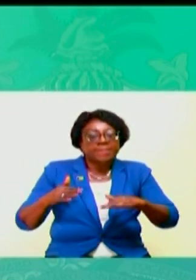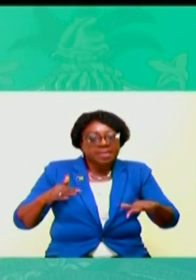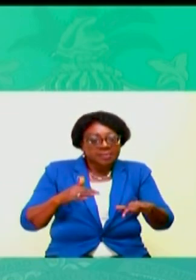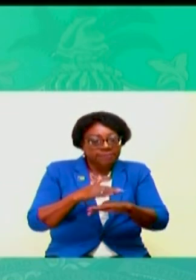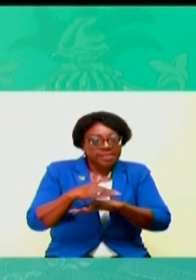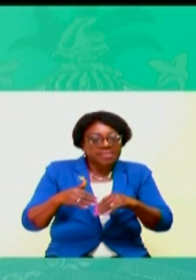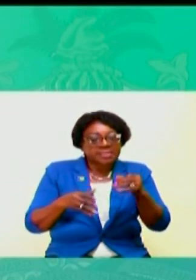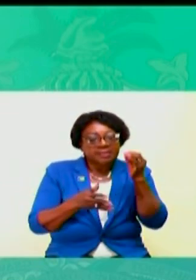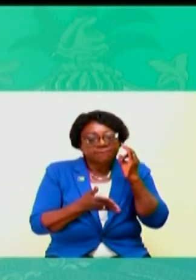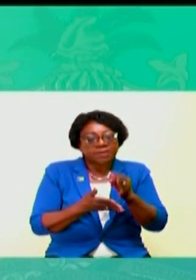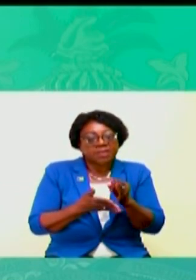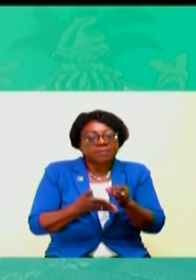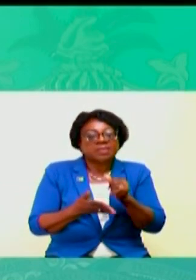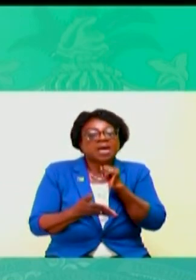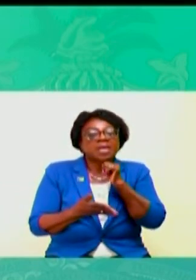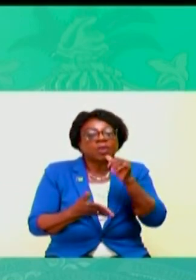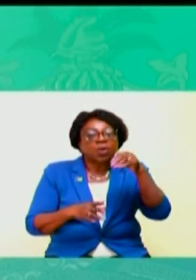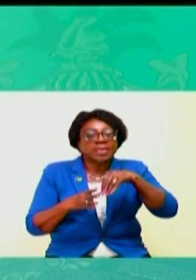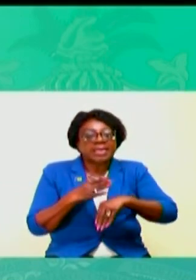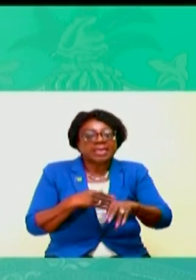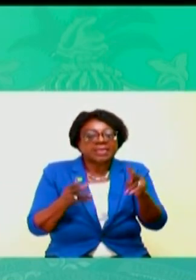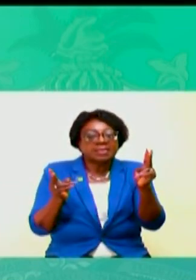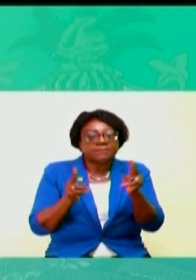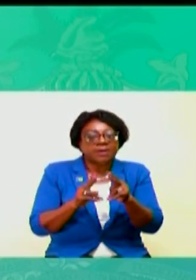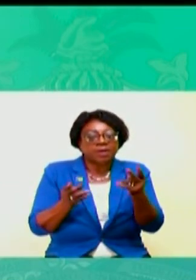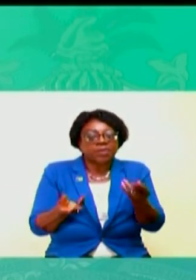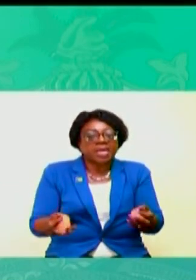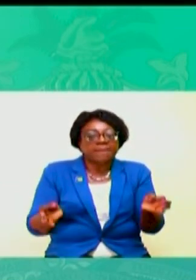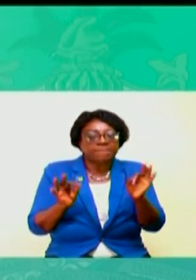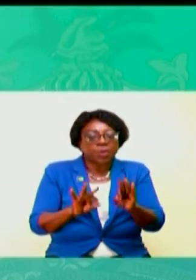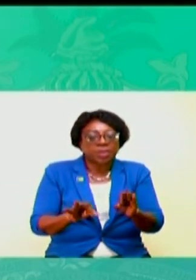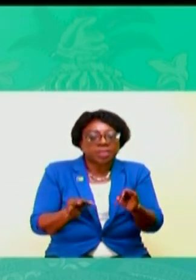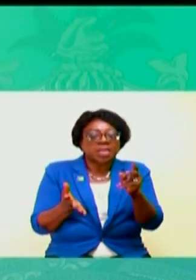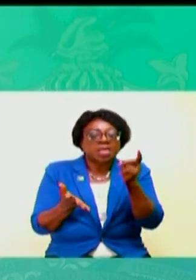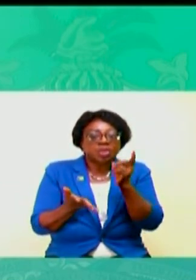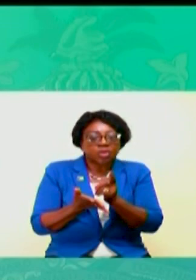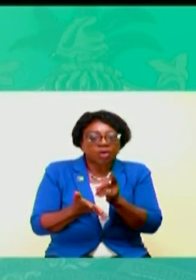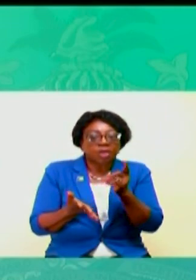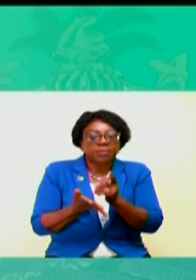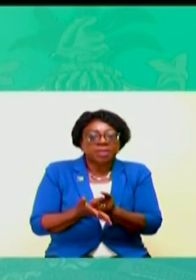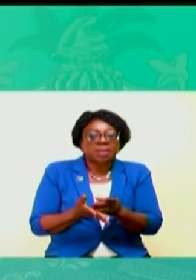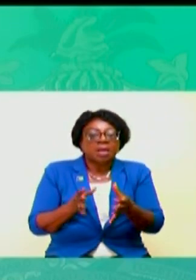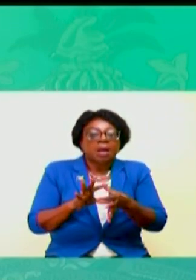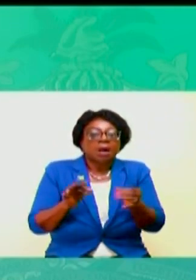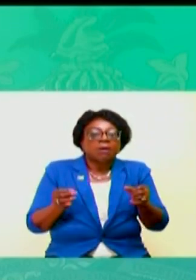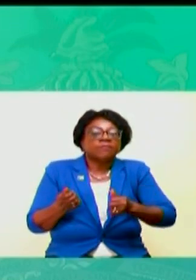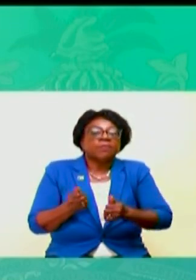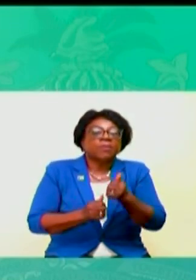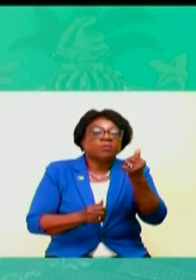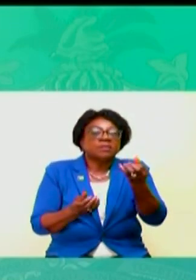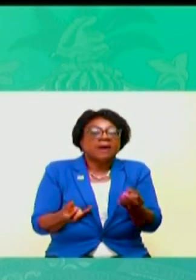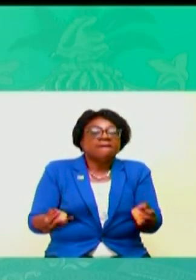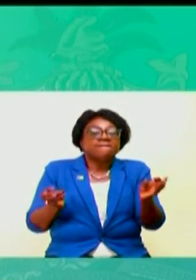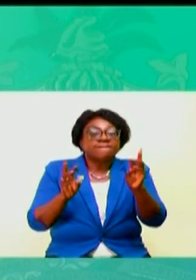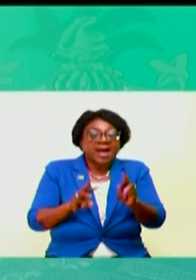basic fundamentals are not contained in this very critical document of the most valuable piece of land in the